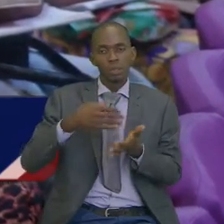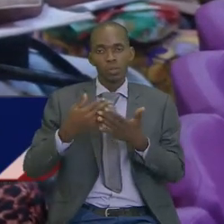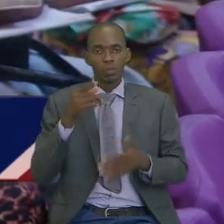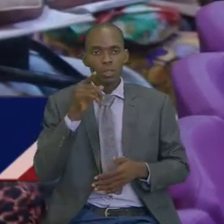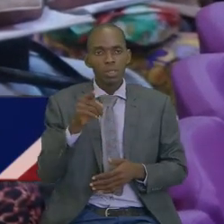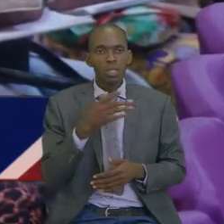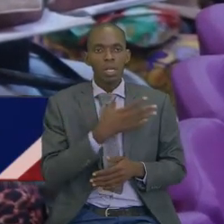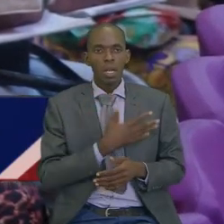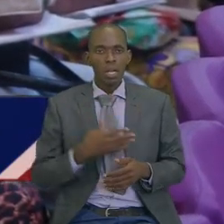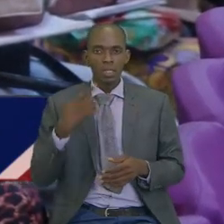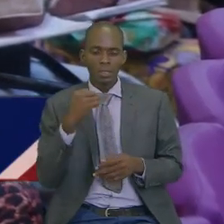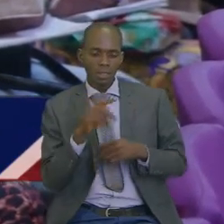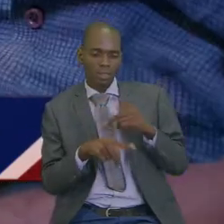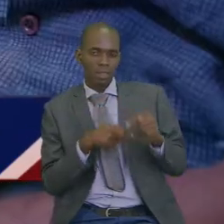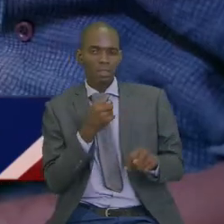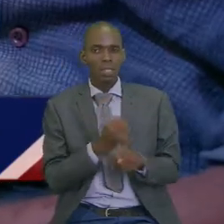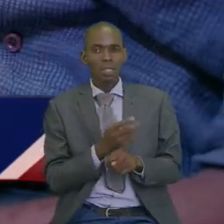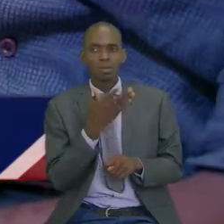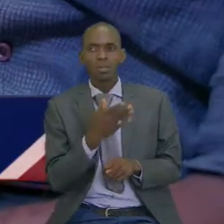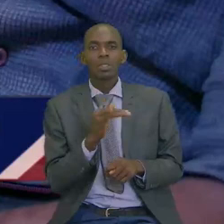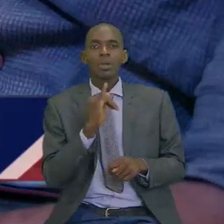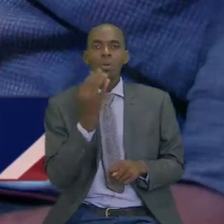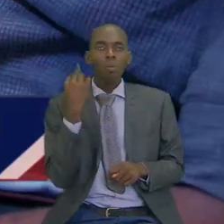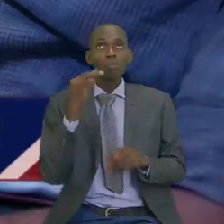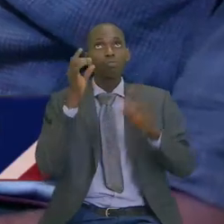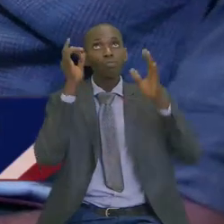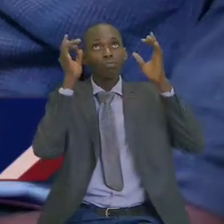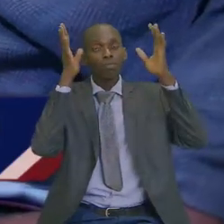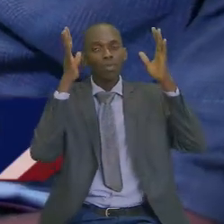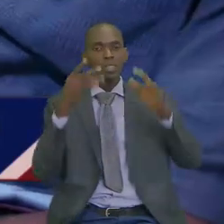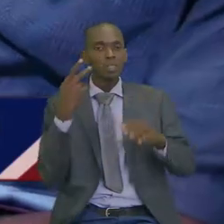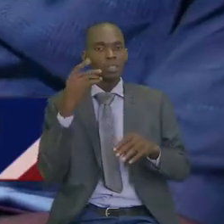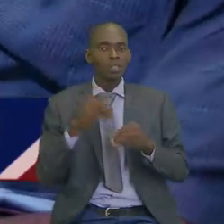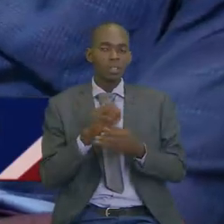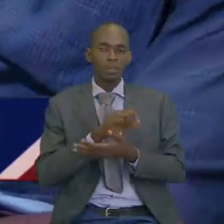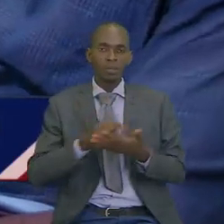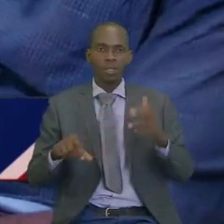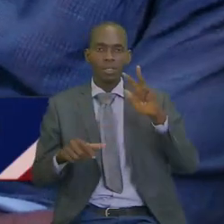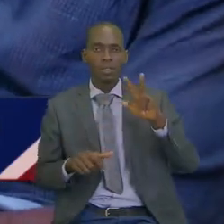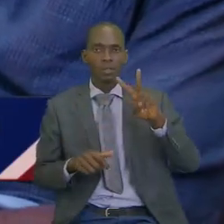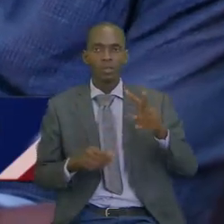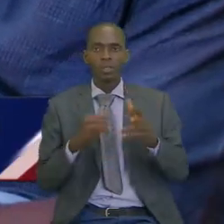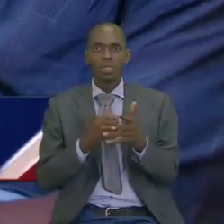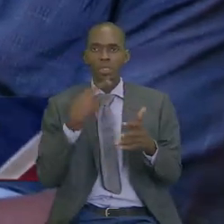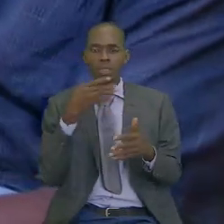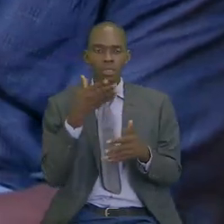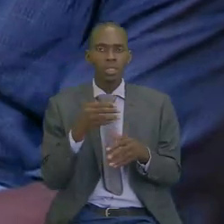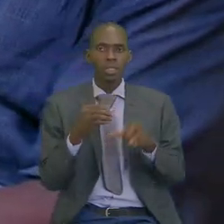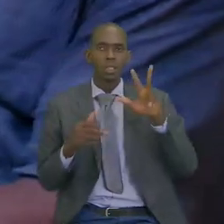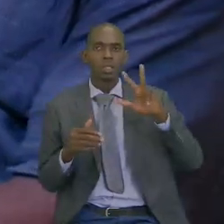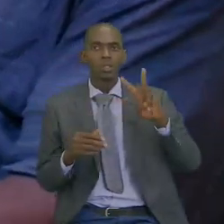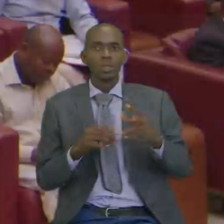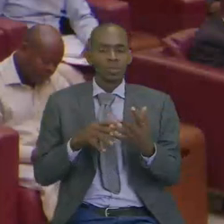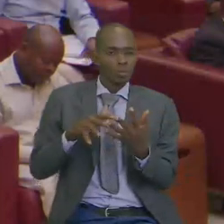the form thereof was terrible. Look at verse 32. In verse 32 it says, this